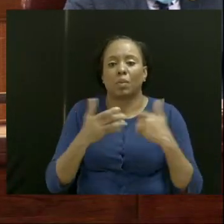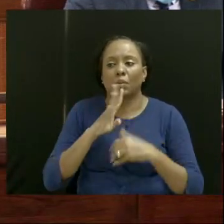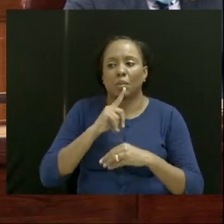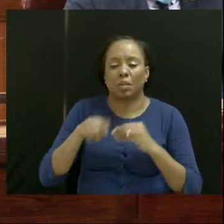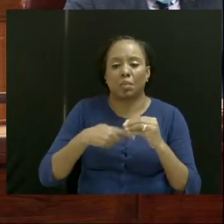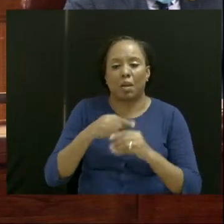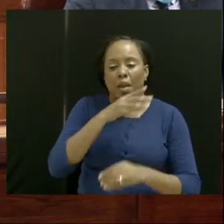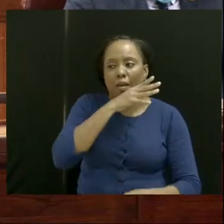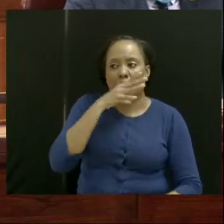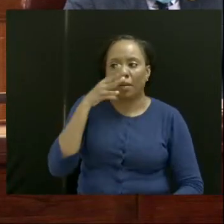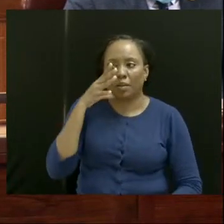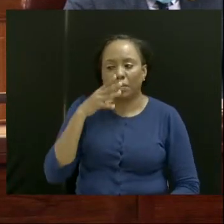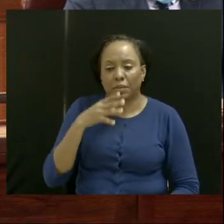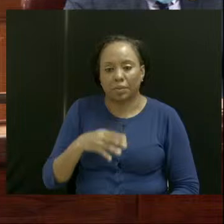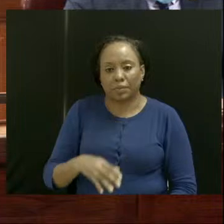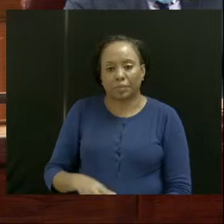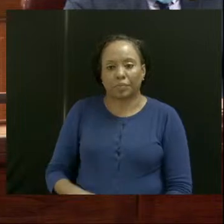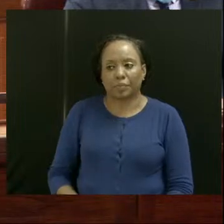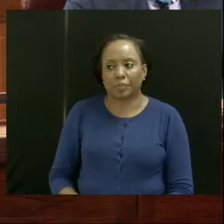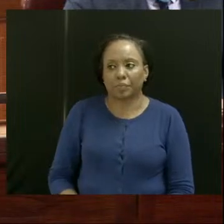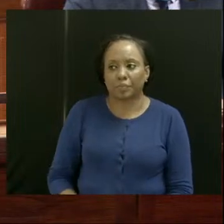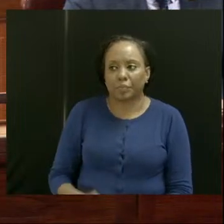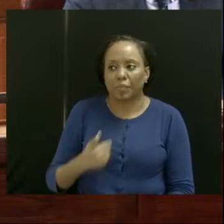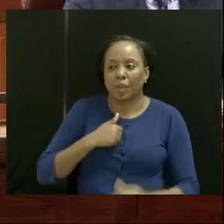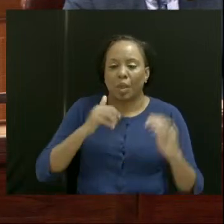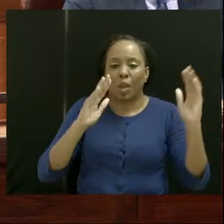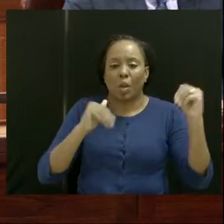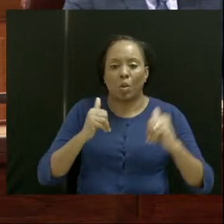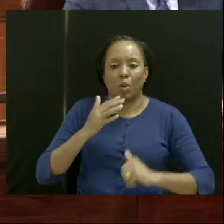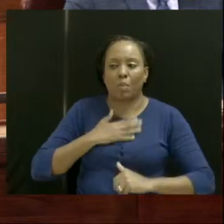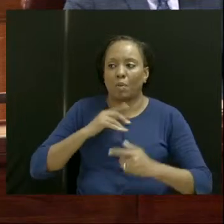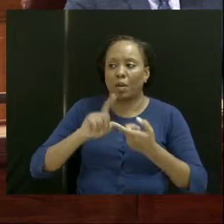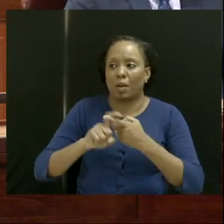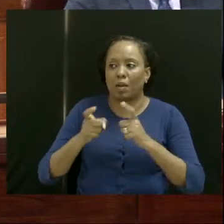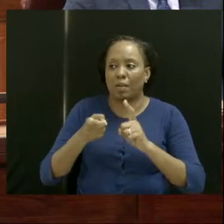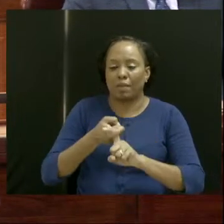would hope my honorable friend from St. Philip South